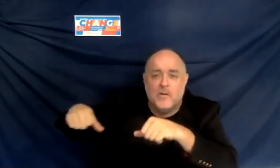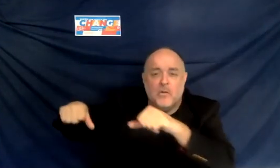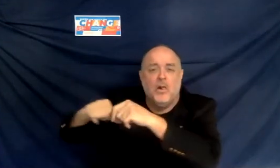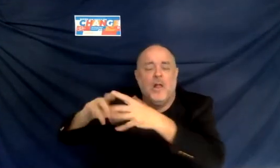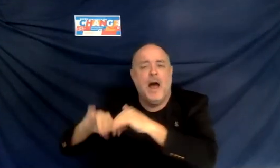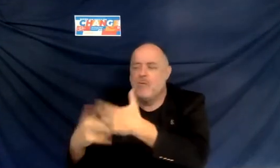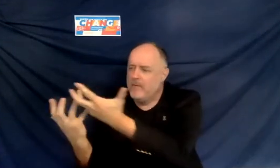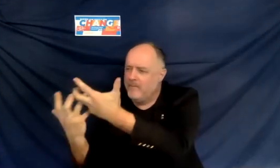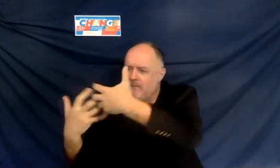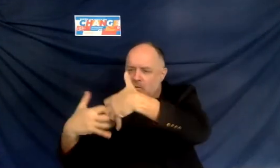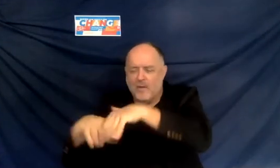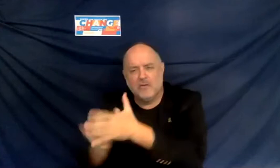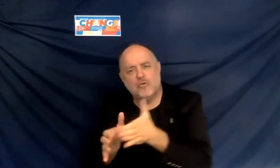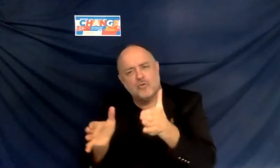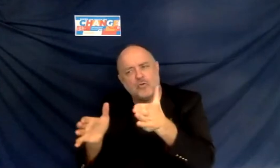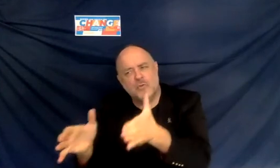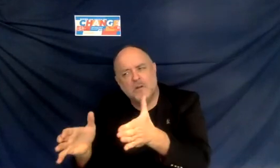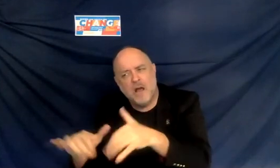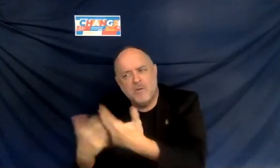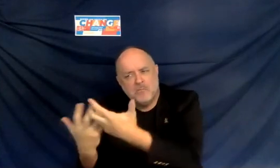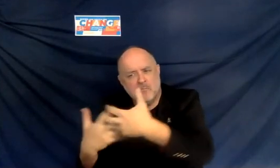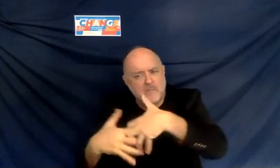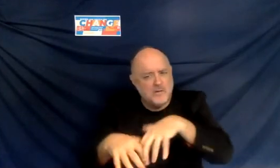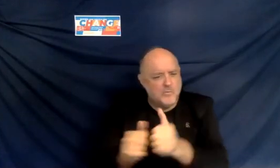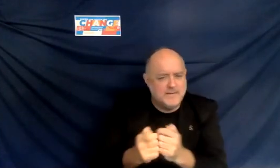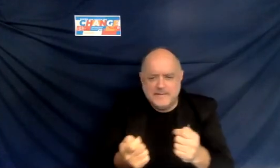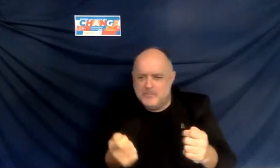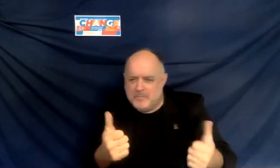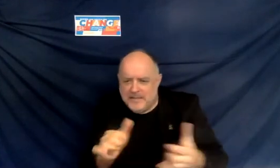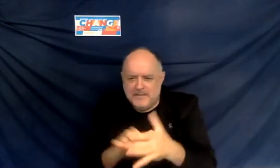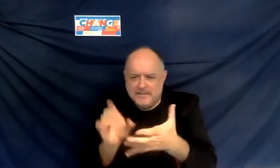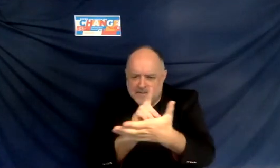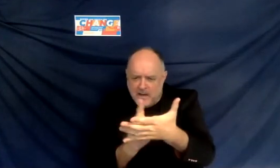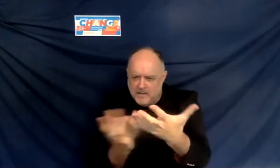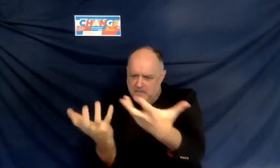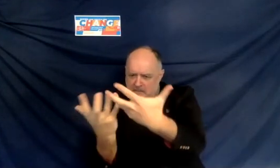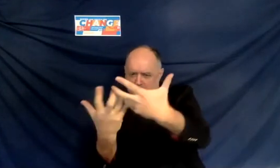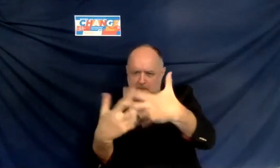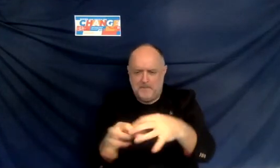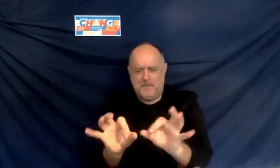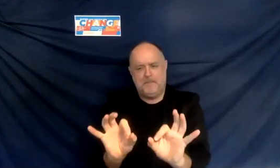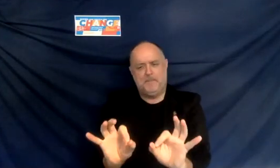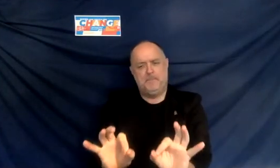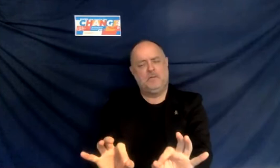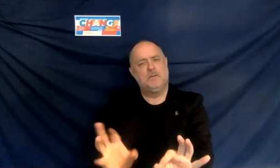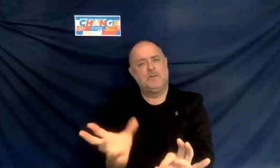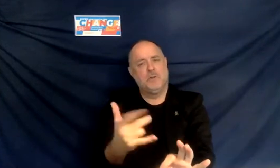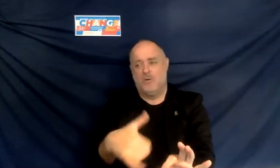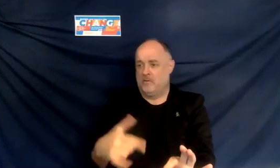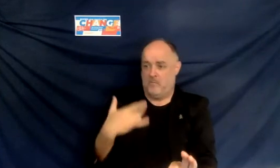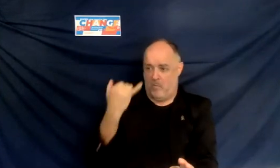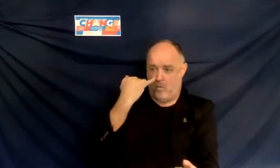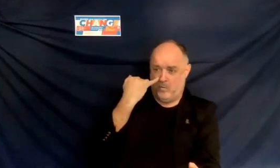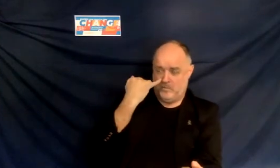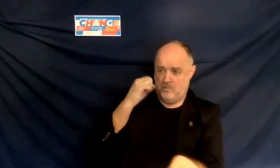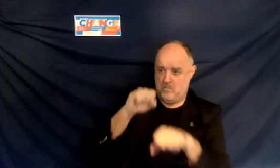how are we going to mix, and at what speeds will it make sense, and what design elements do we need to put in place to make sure that if we do have, for example, bikes mixing with